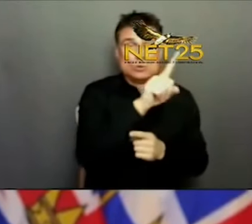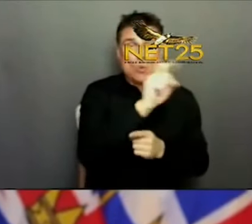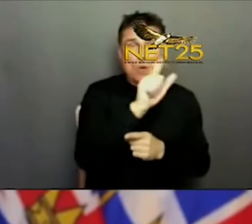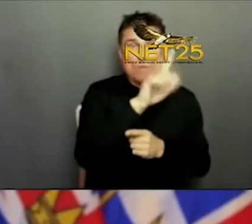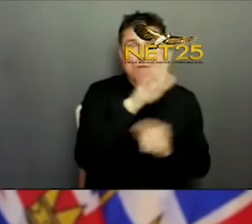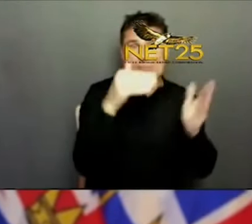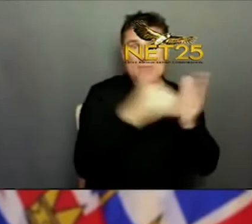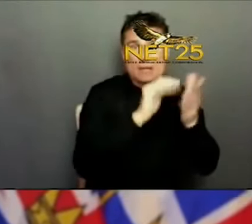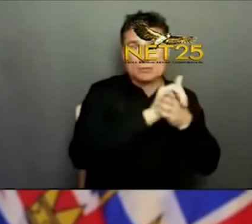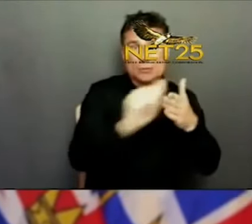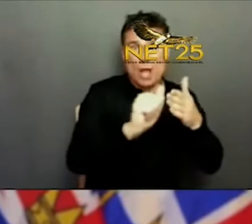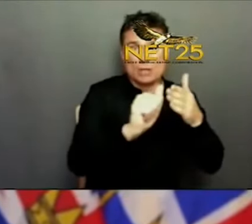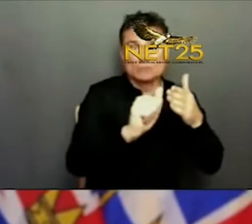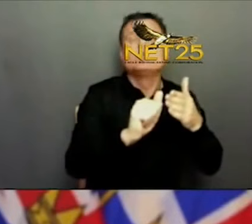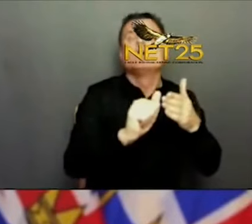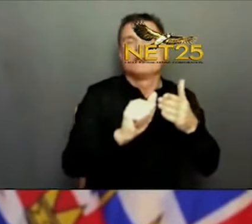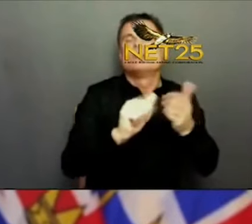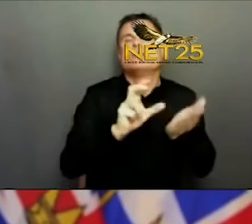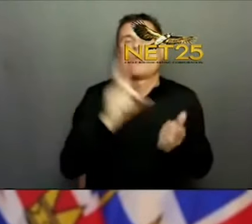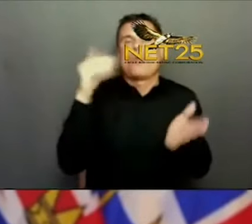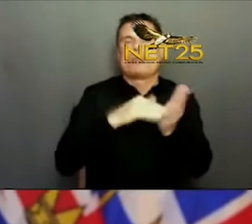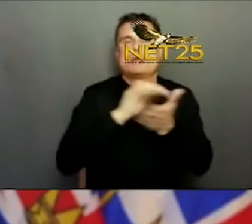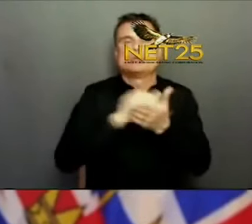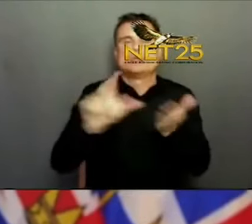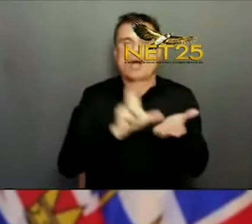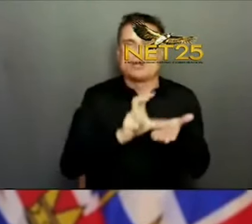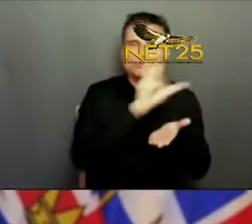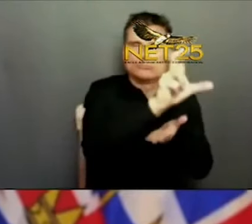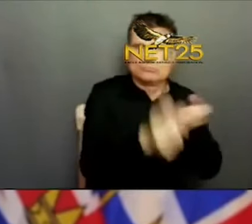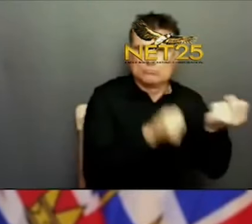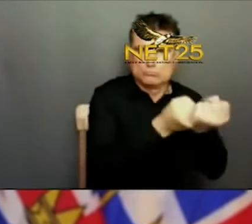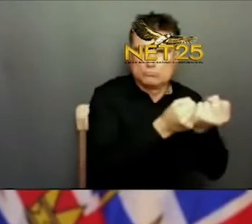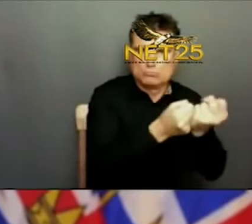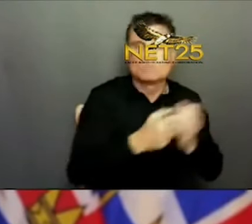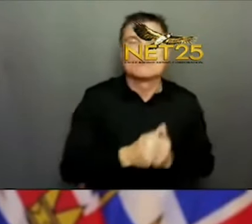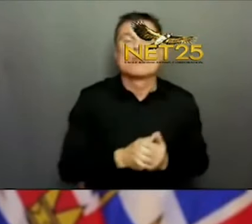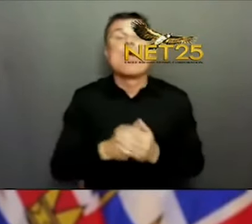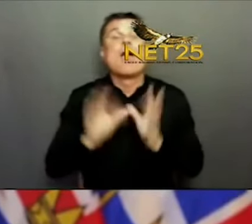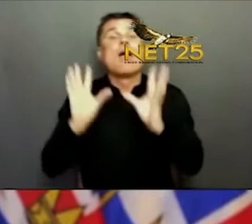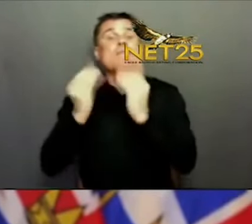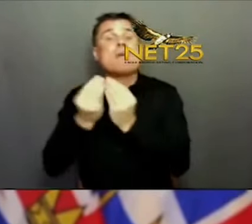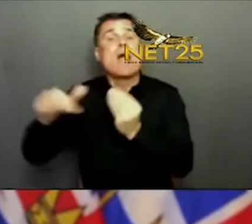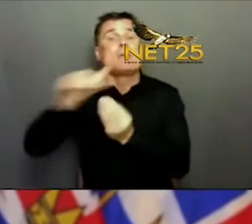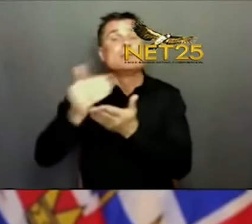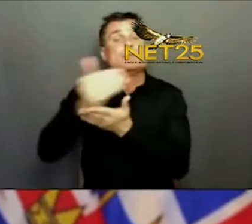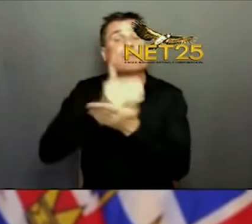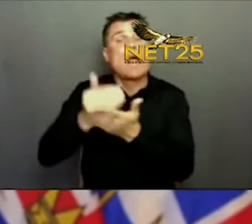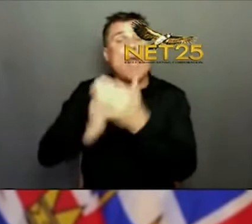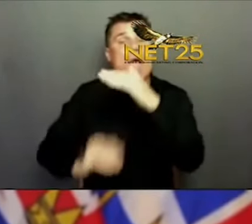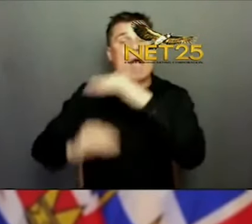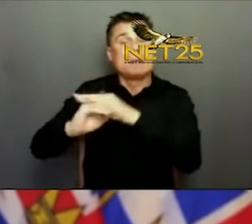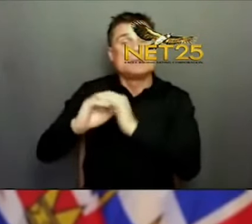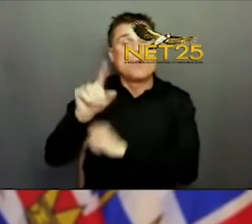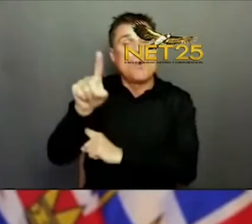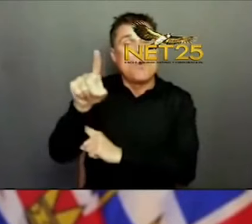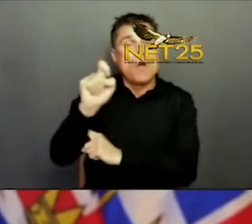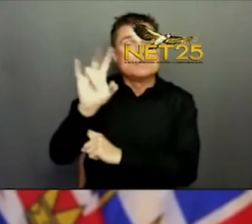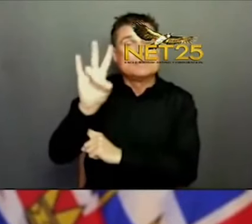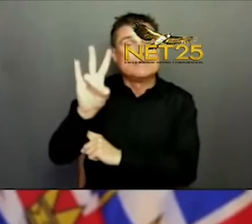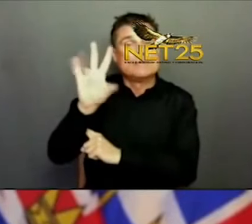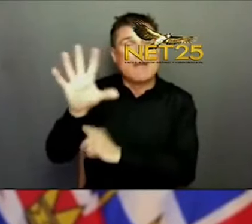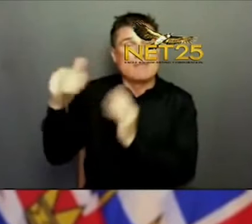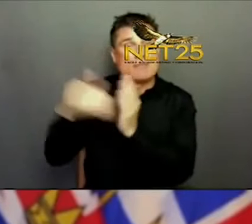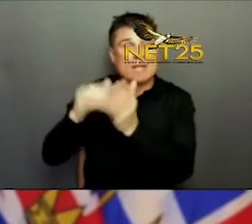families, earning up to $175,000 will qualify for a reduced benefit. We expect hundreds